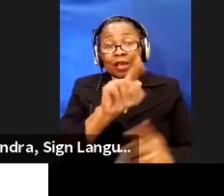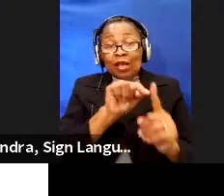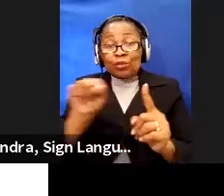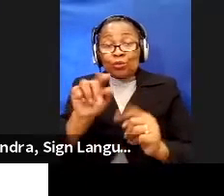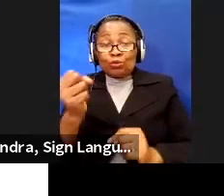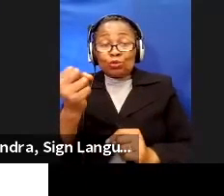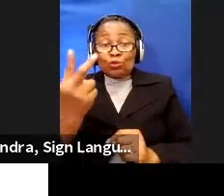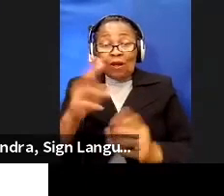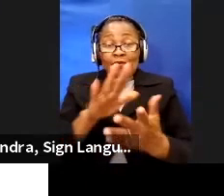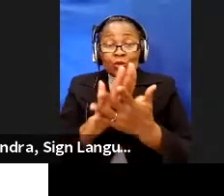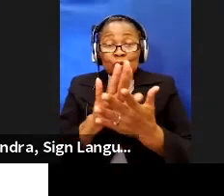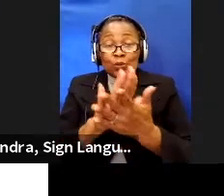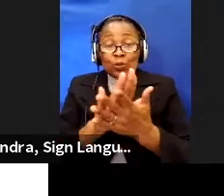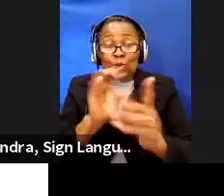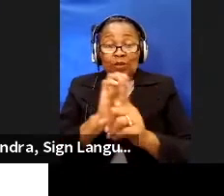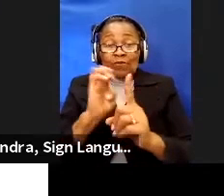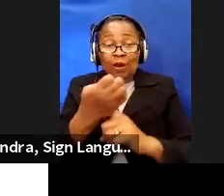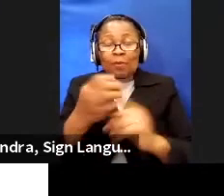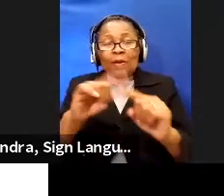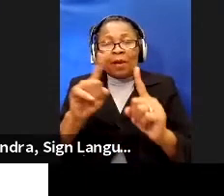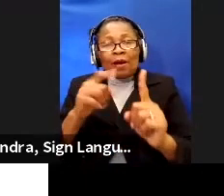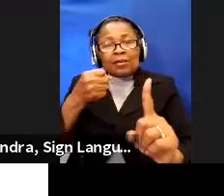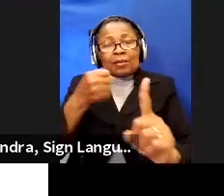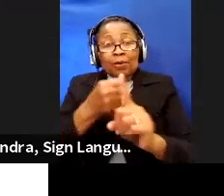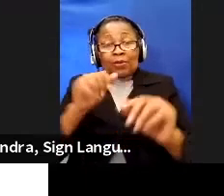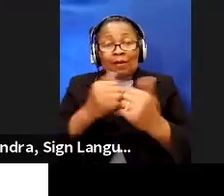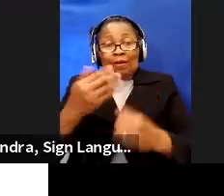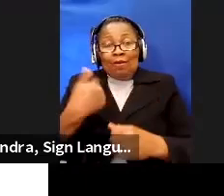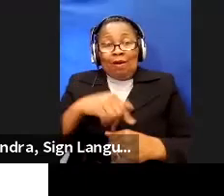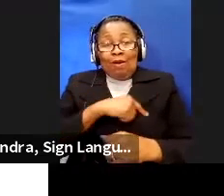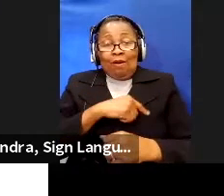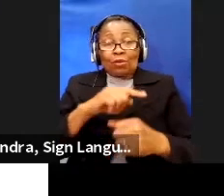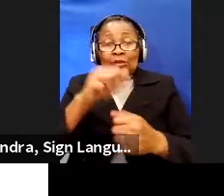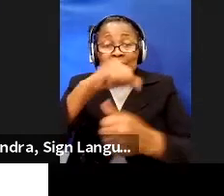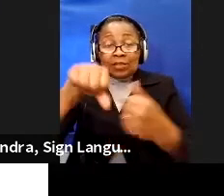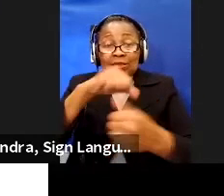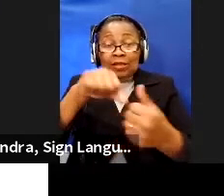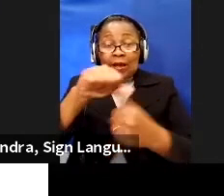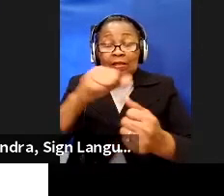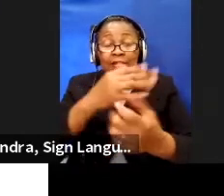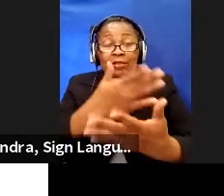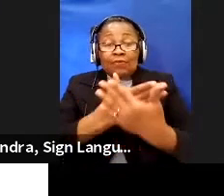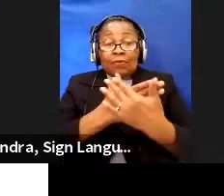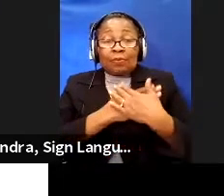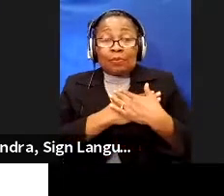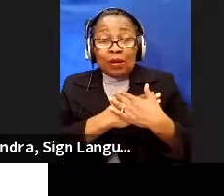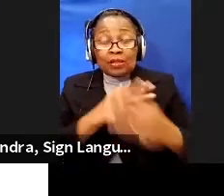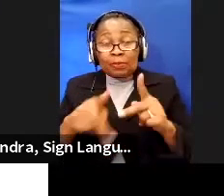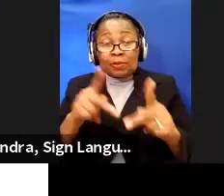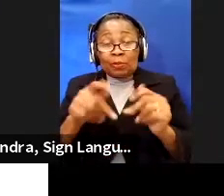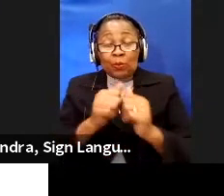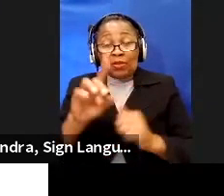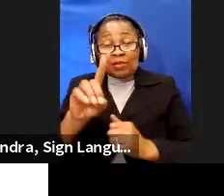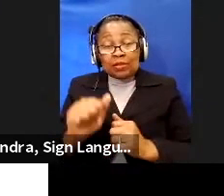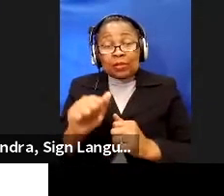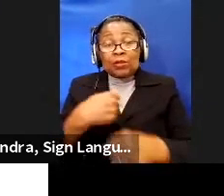a significant impact on the way in which our societies have reached out and embraced people with disabilities and ensured that they get the